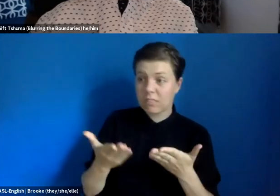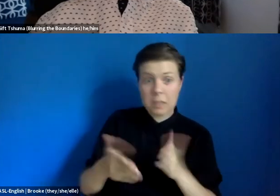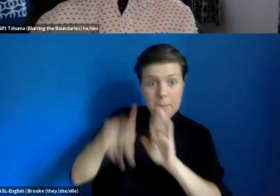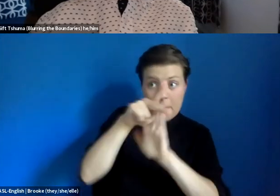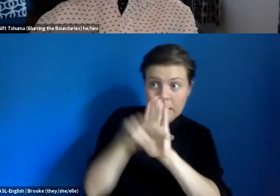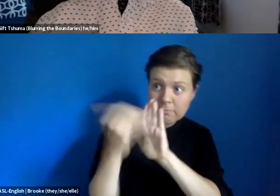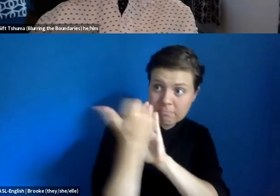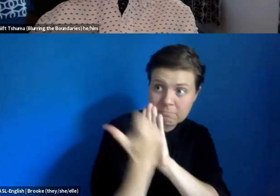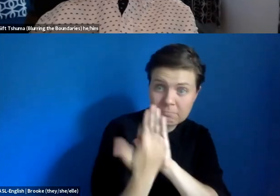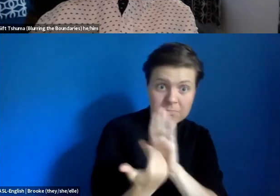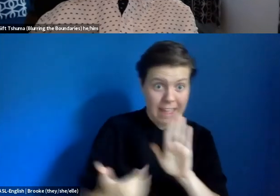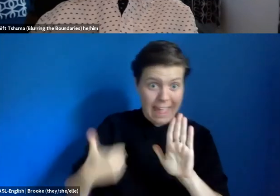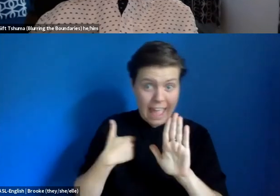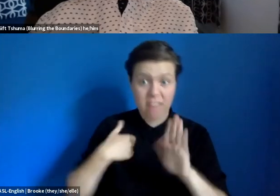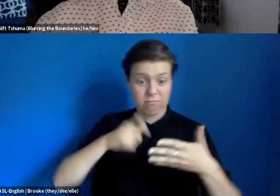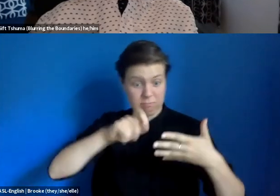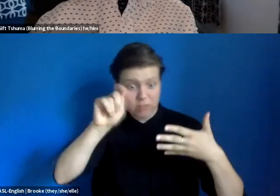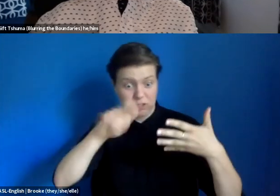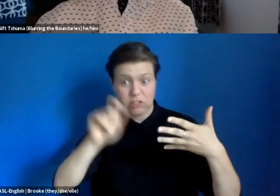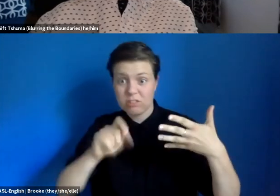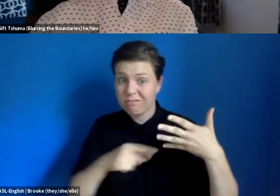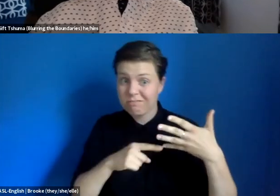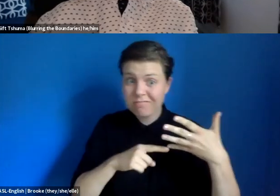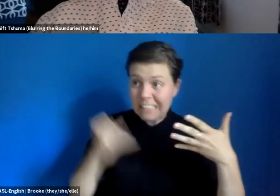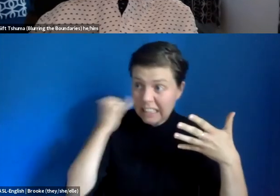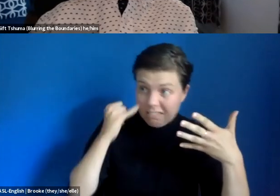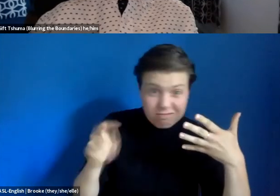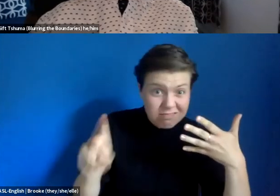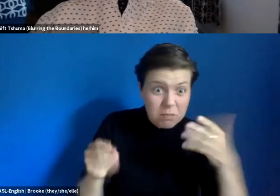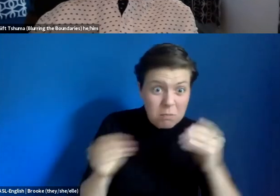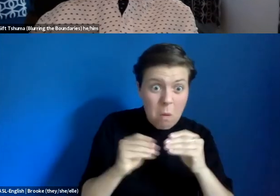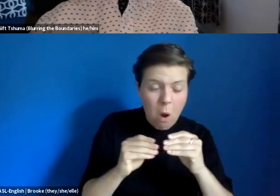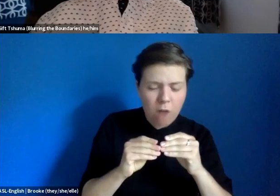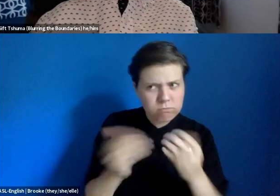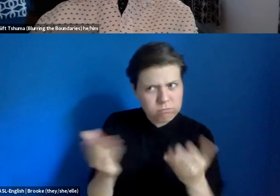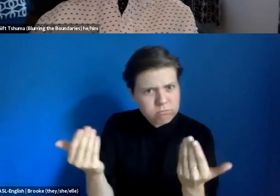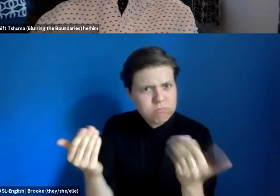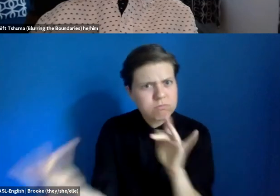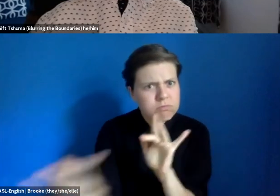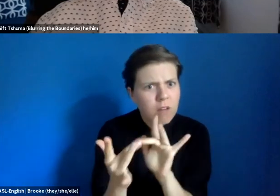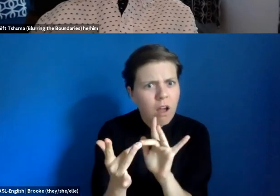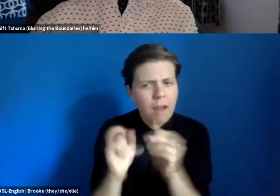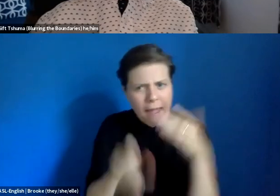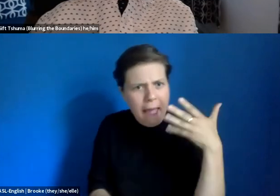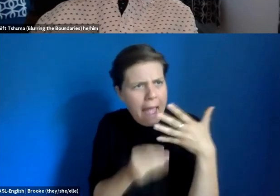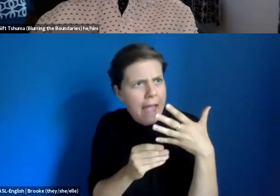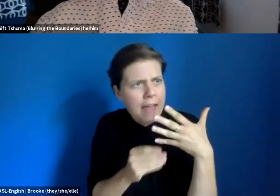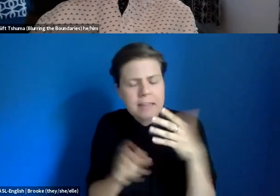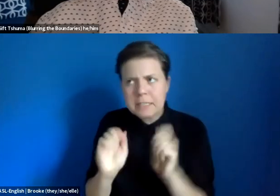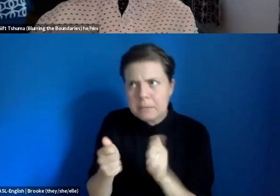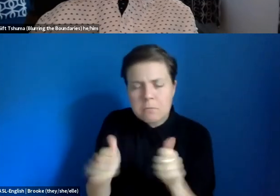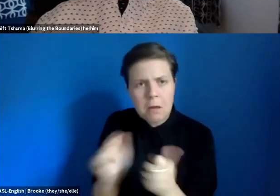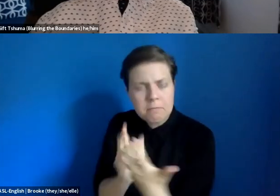here, please reach us and we'll make it happen. We'll see how we can make it happen. So having